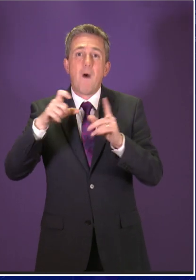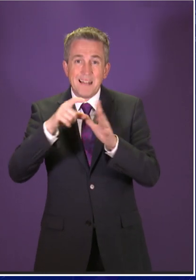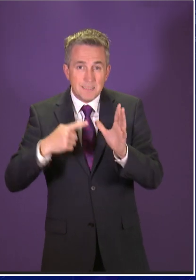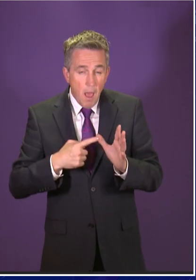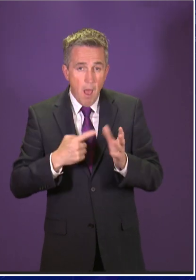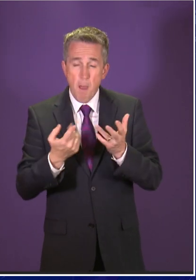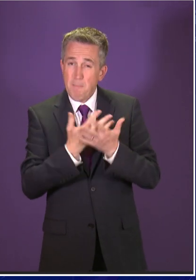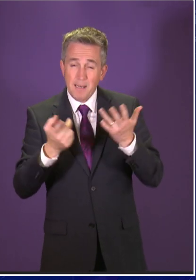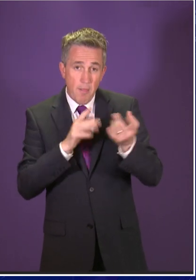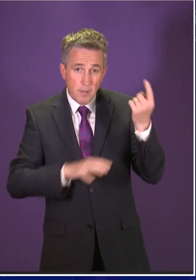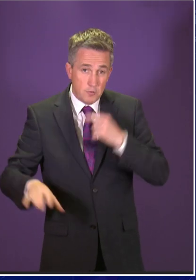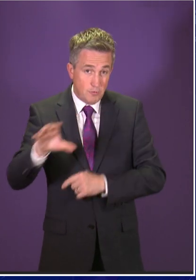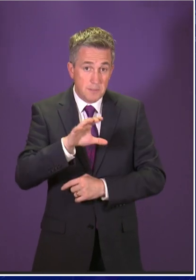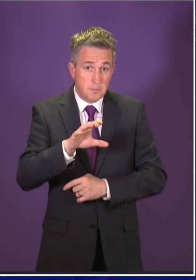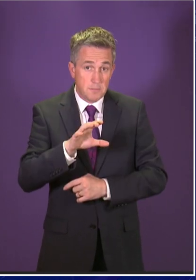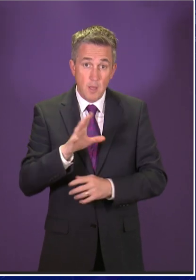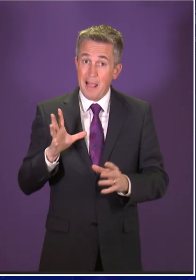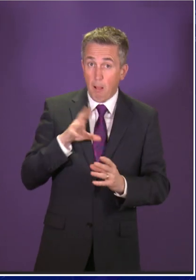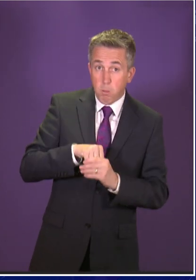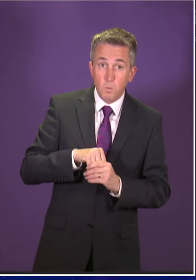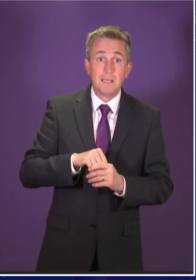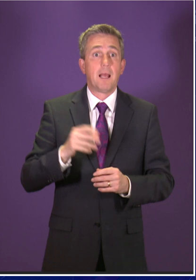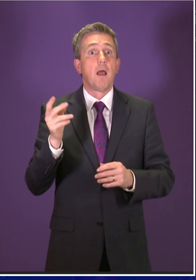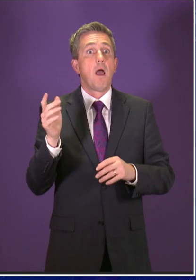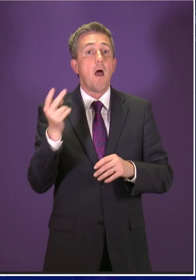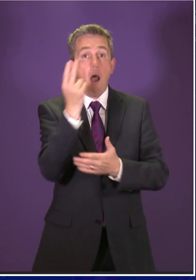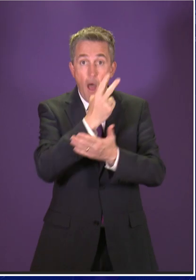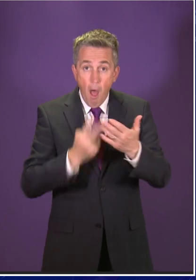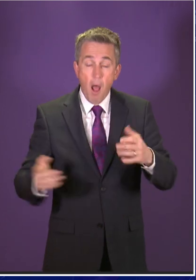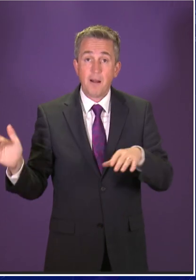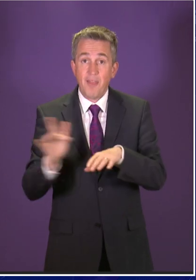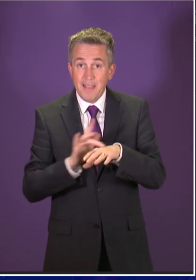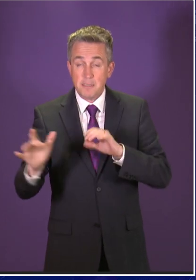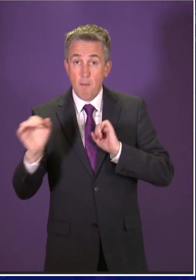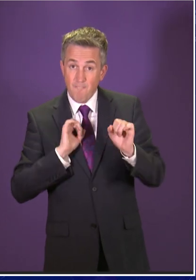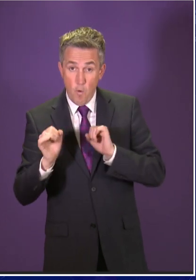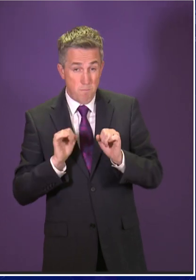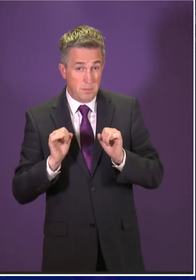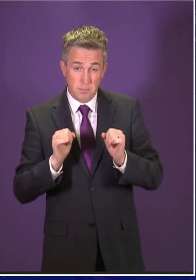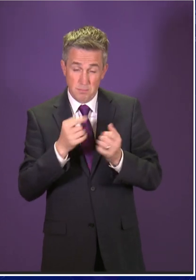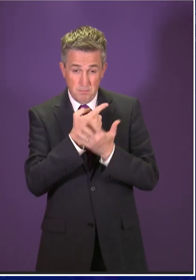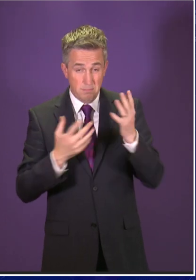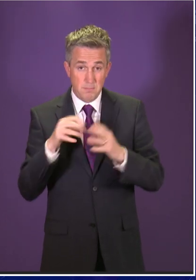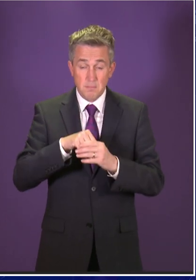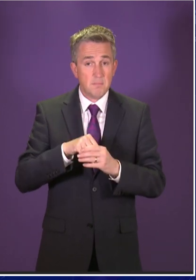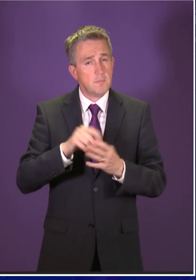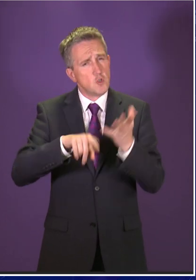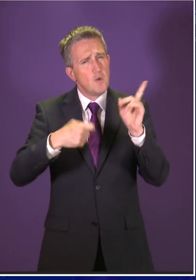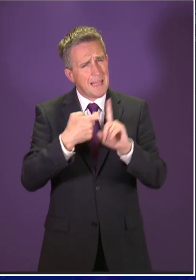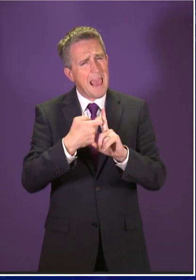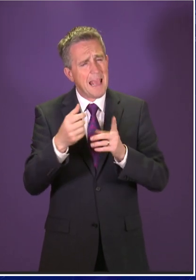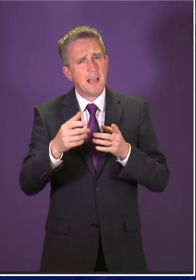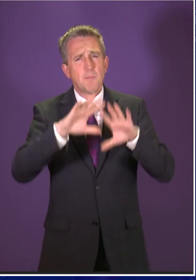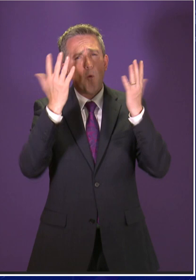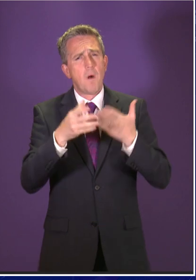more. From art and music to theatre and filmmaking, the UK has long been a world leader in all aspects of